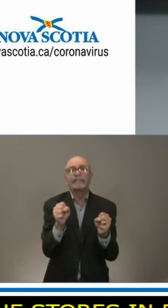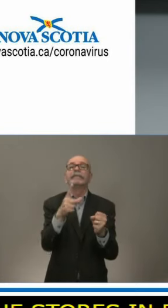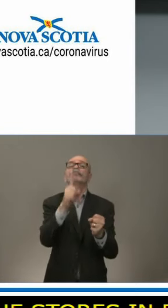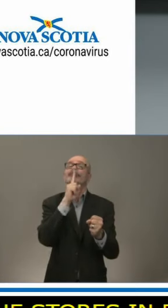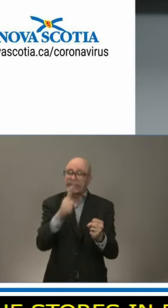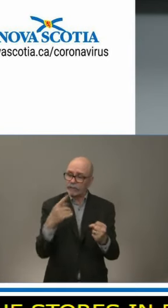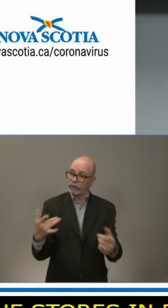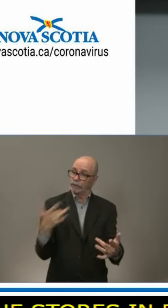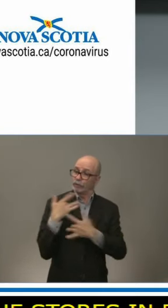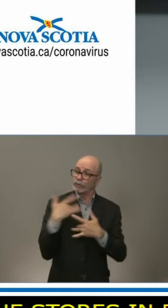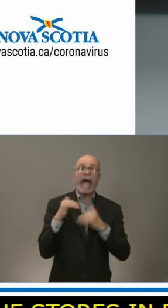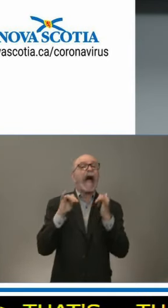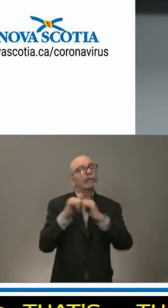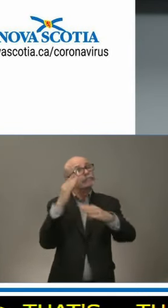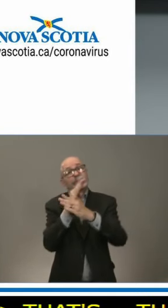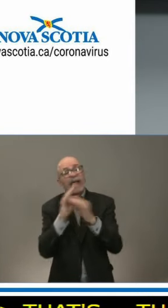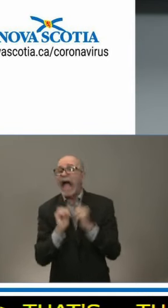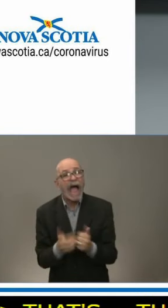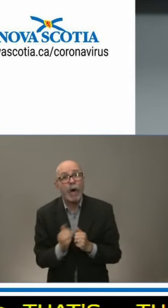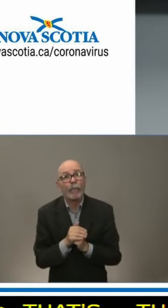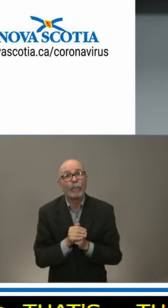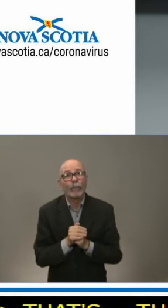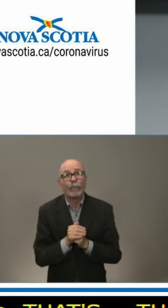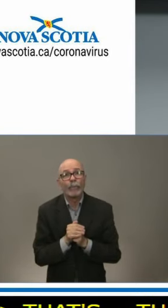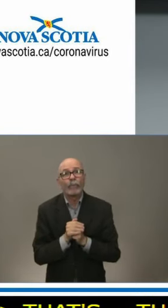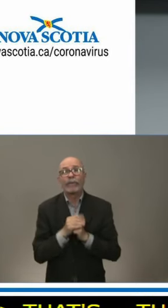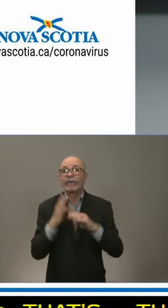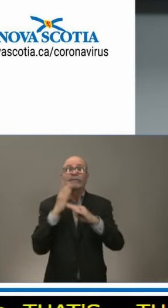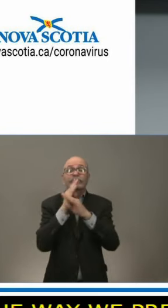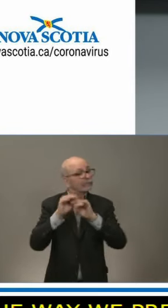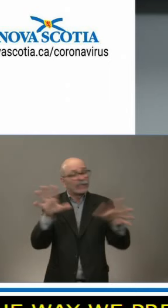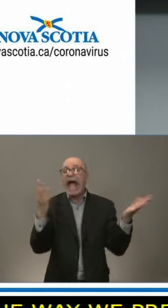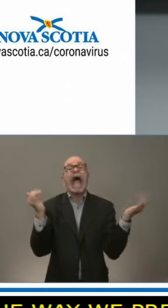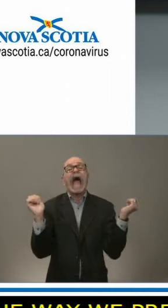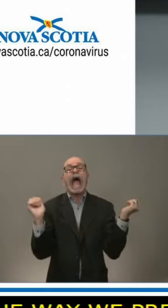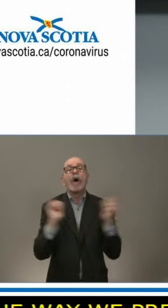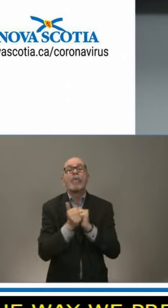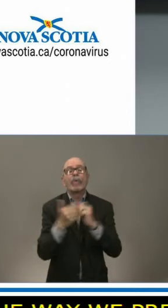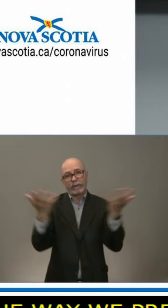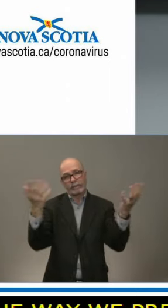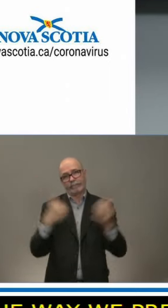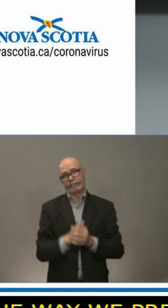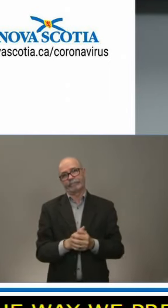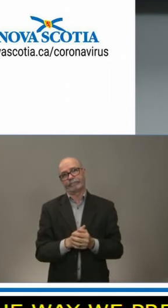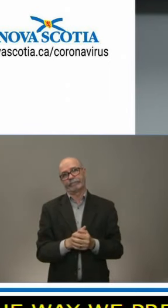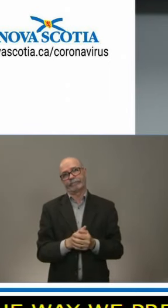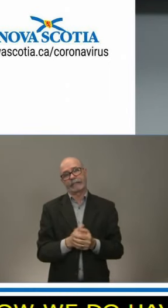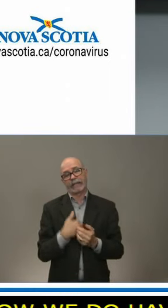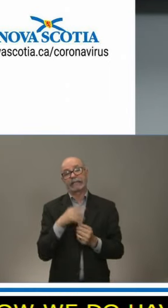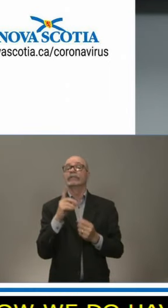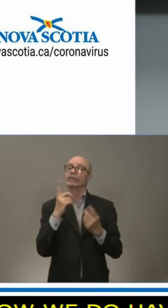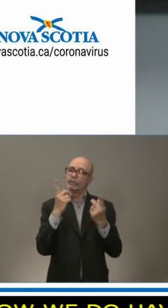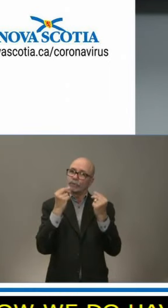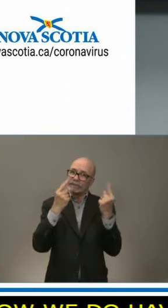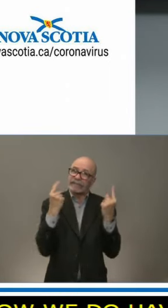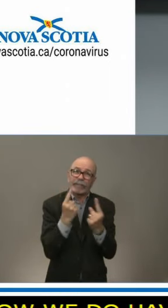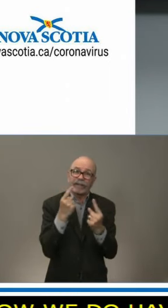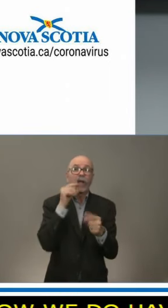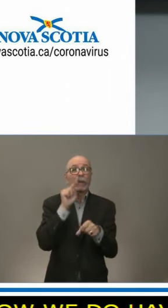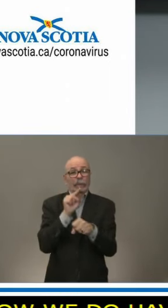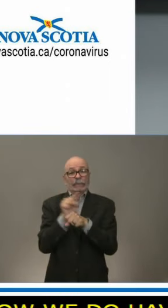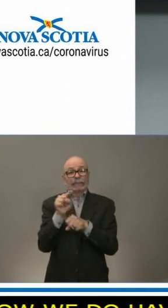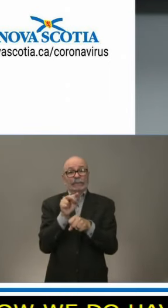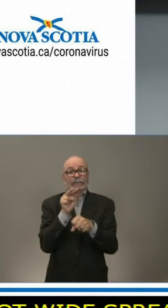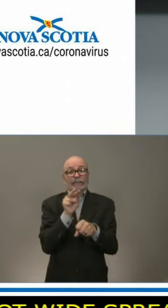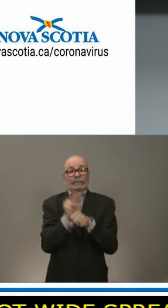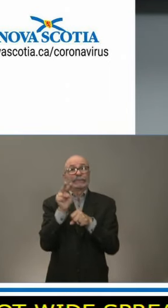now we do have it in communities in Nova Scotia, not widespread, and we want to keep it that way. The way we do that over the next few weeks is keep ourselves apart